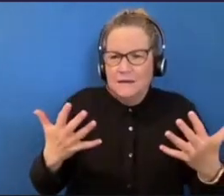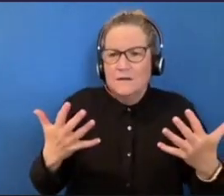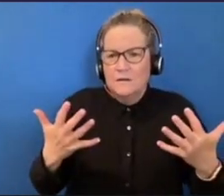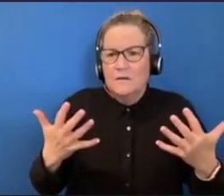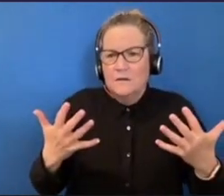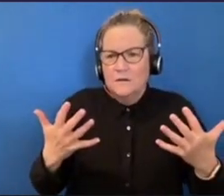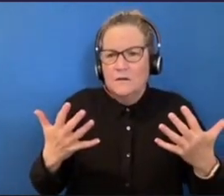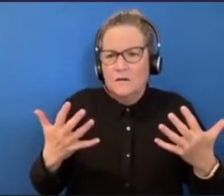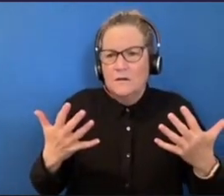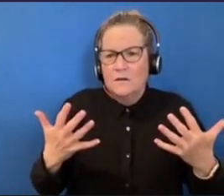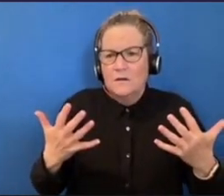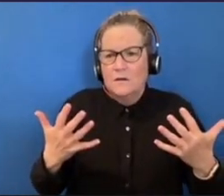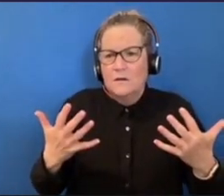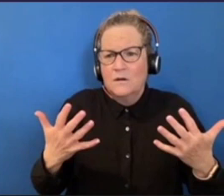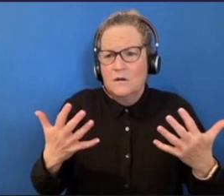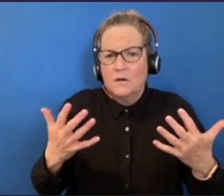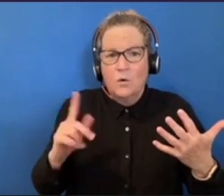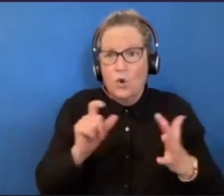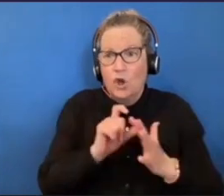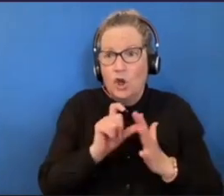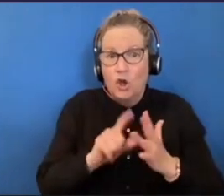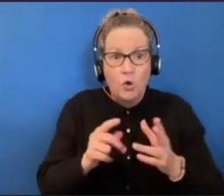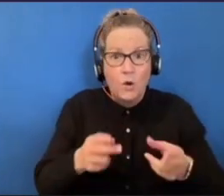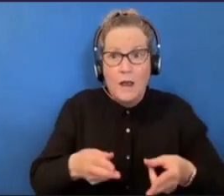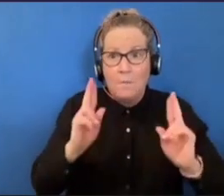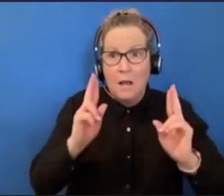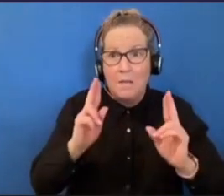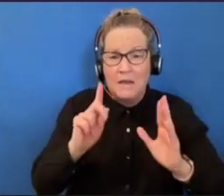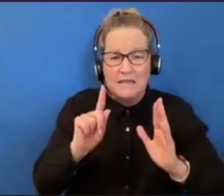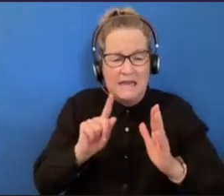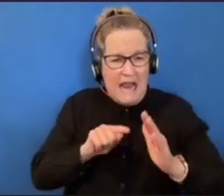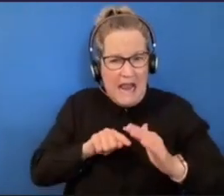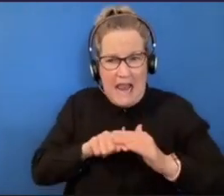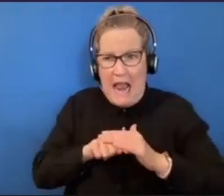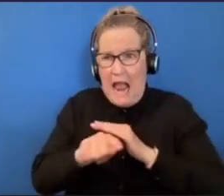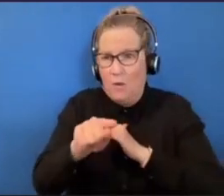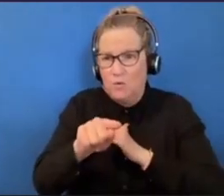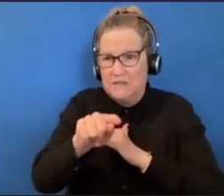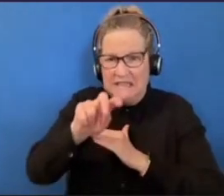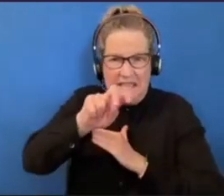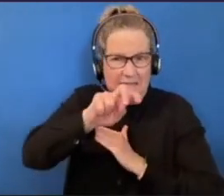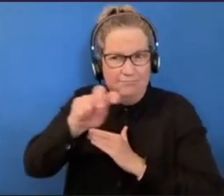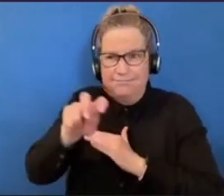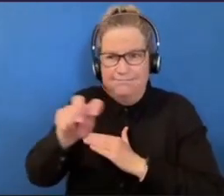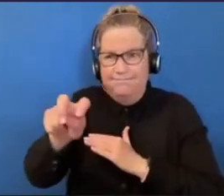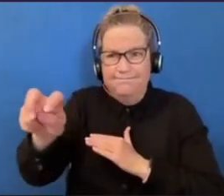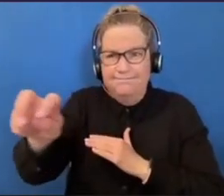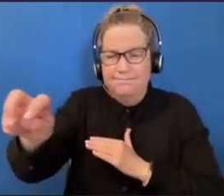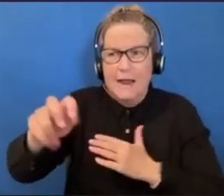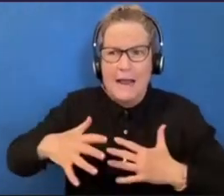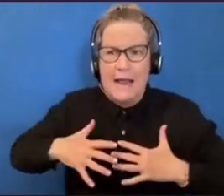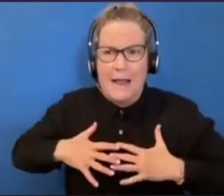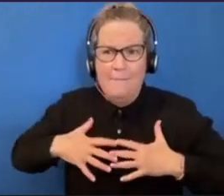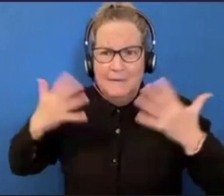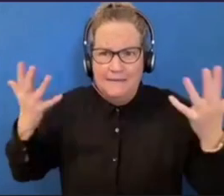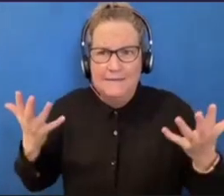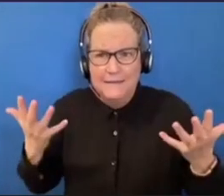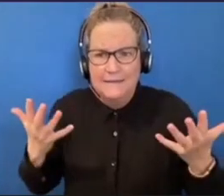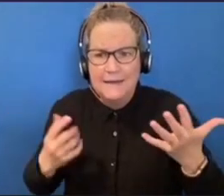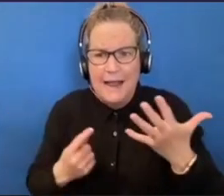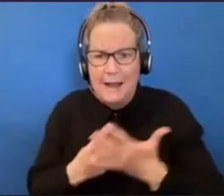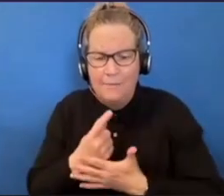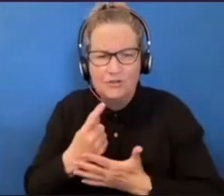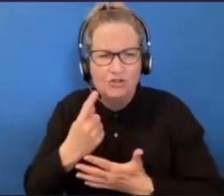she just charged right out of the apartment and down the hallway and was upset, wherever she could find